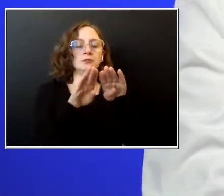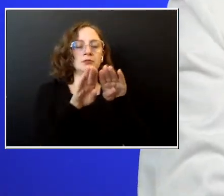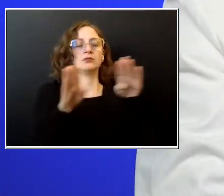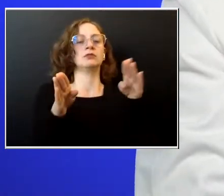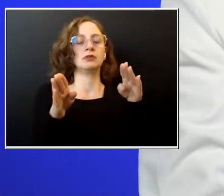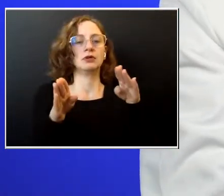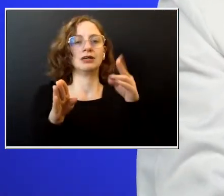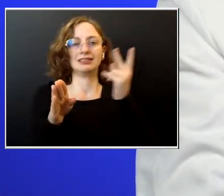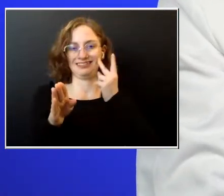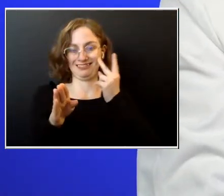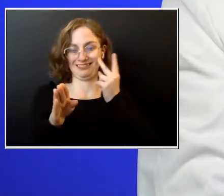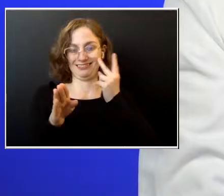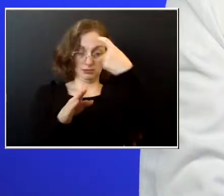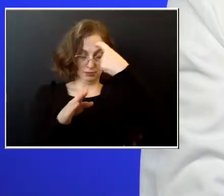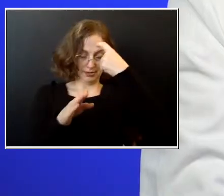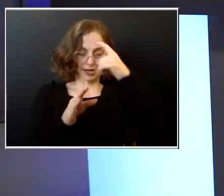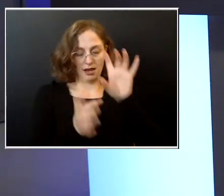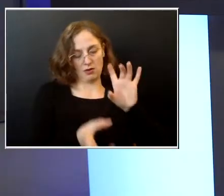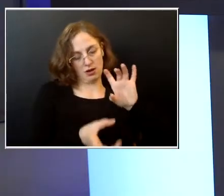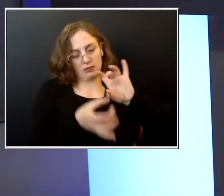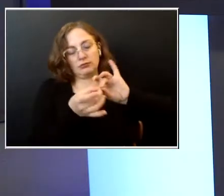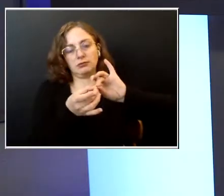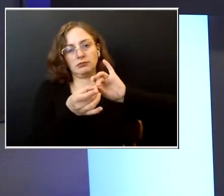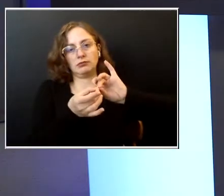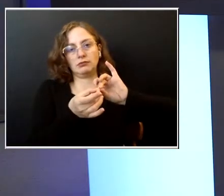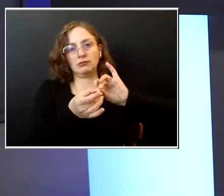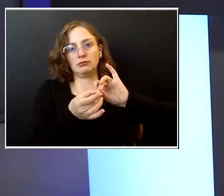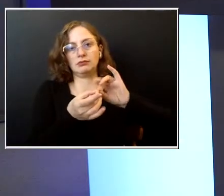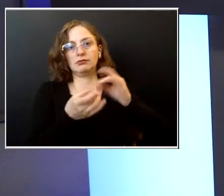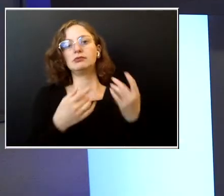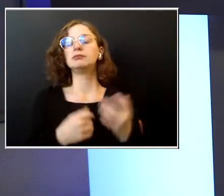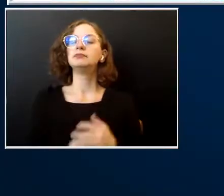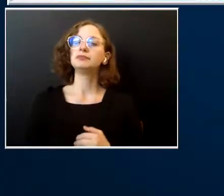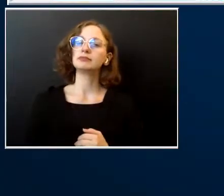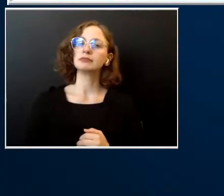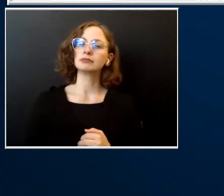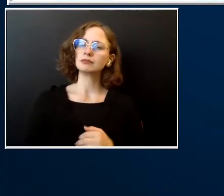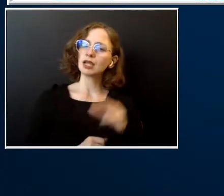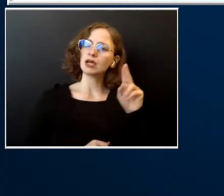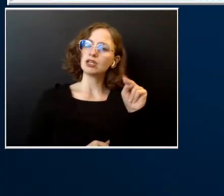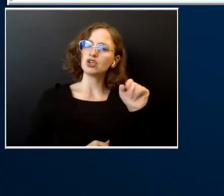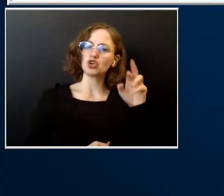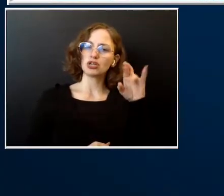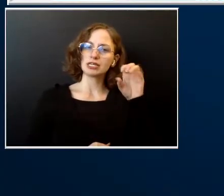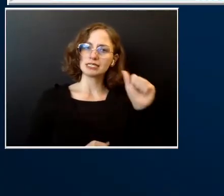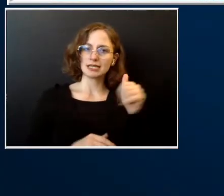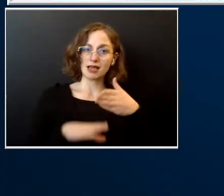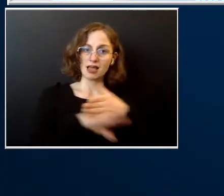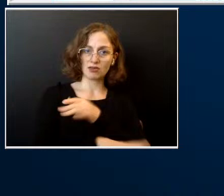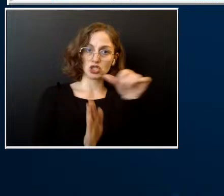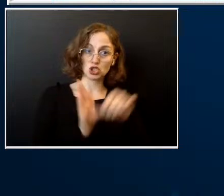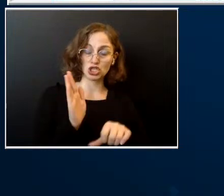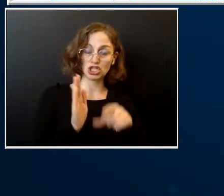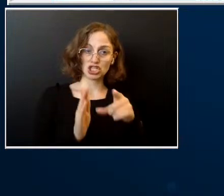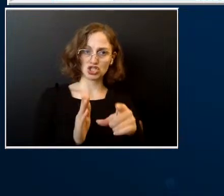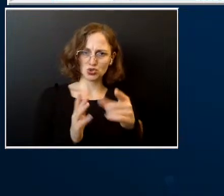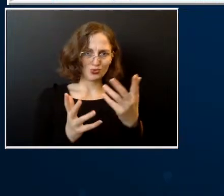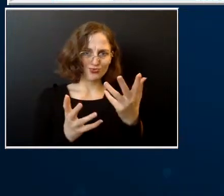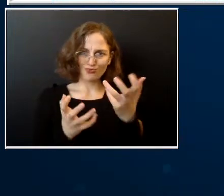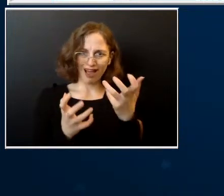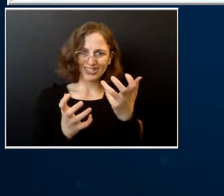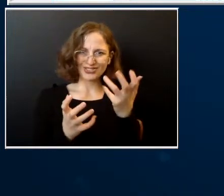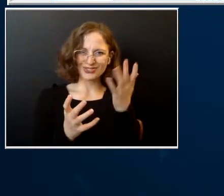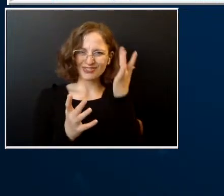blood vessels on the surface of her brain. So Nerissa, post-surgery, did you have the urge to feel your head?